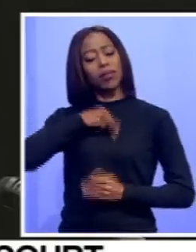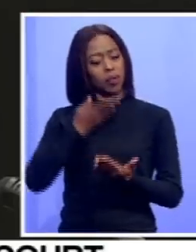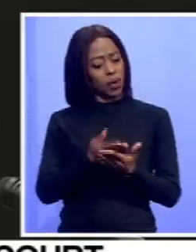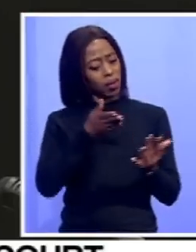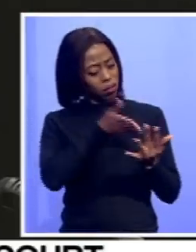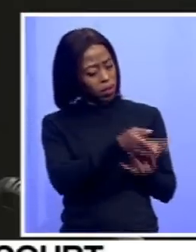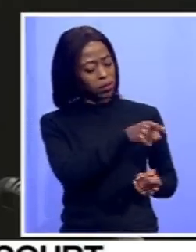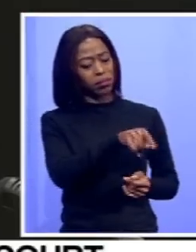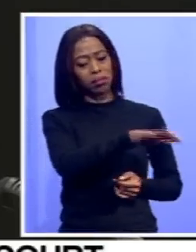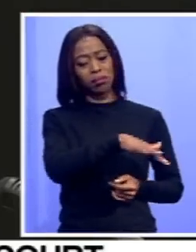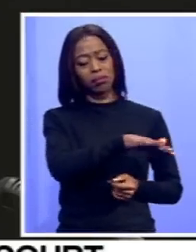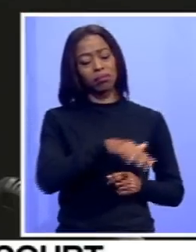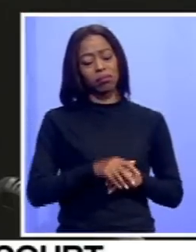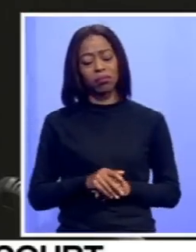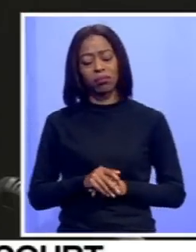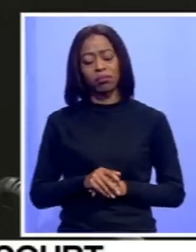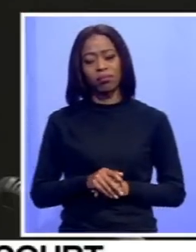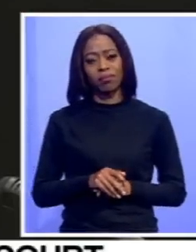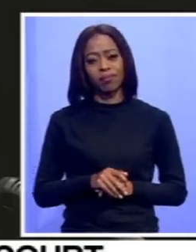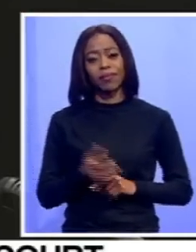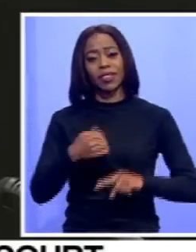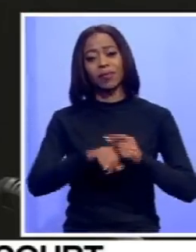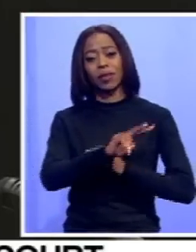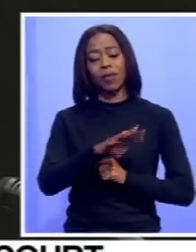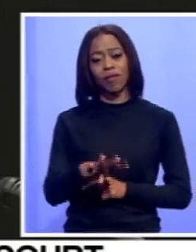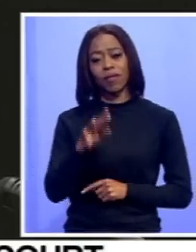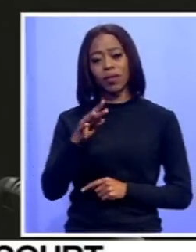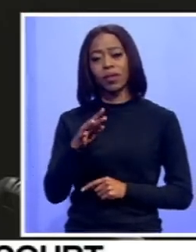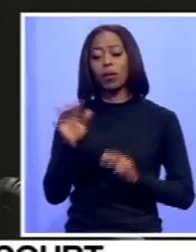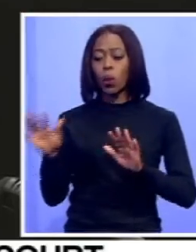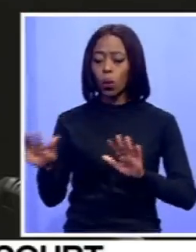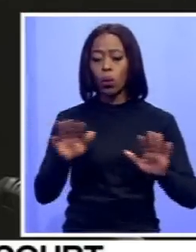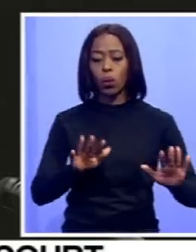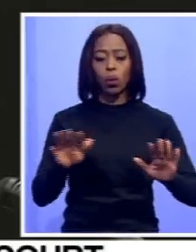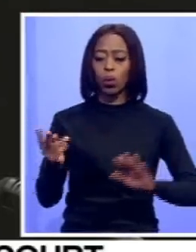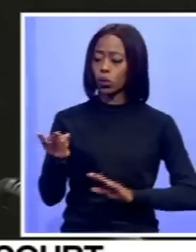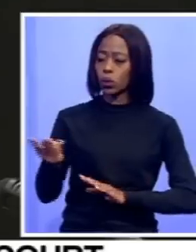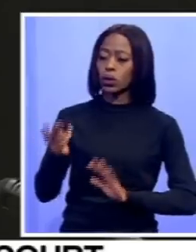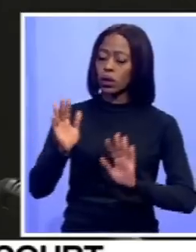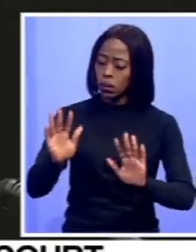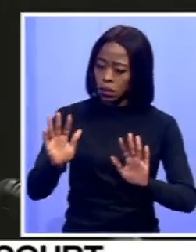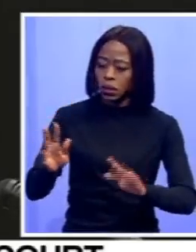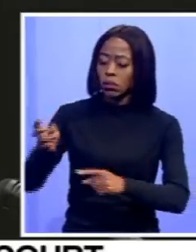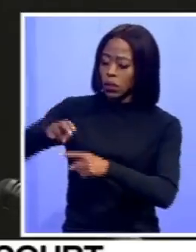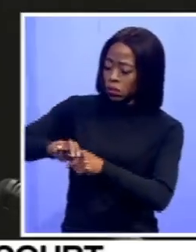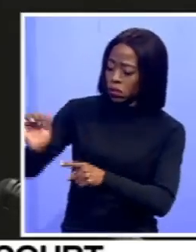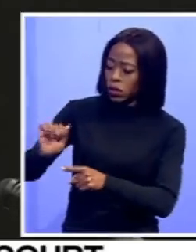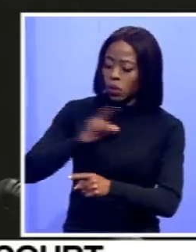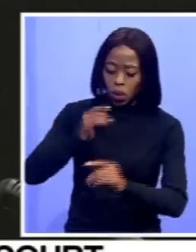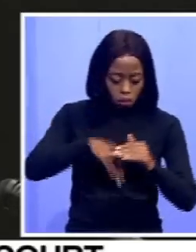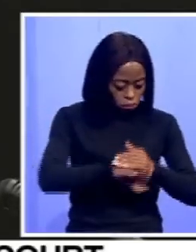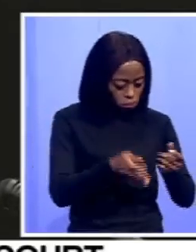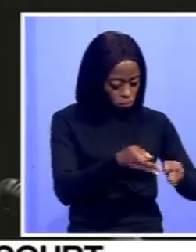enter. Sub 24, he had calmed accused 2 down and told him to get into the vehicle so that they could enter the